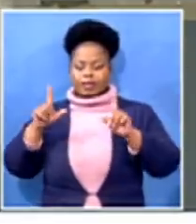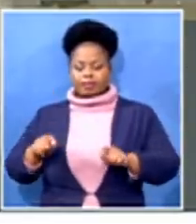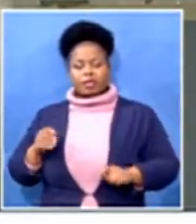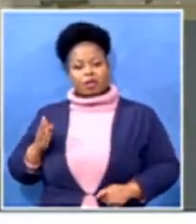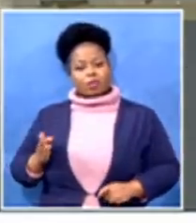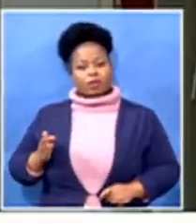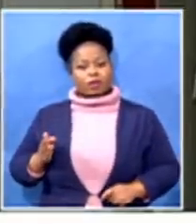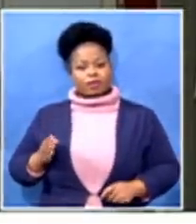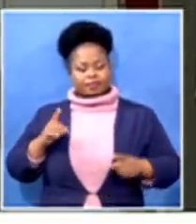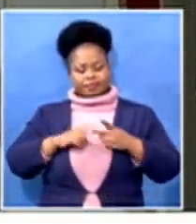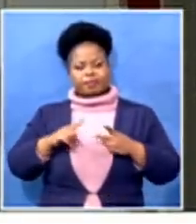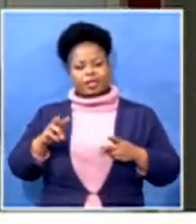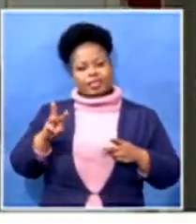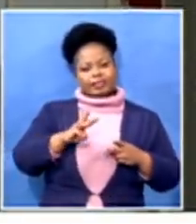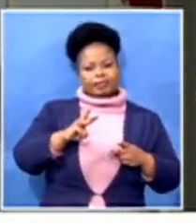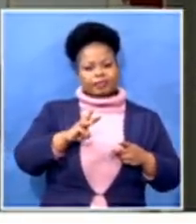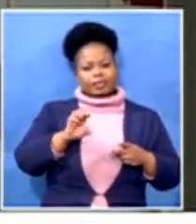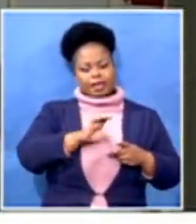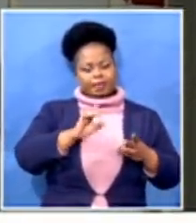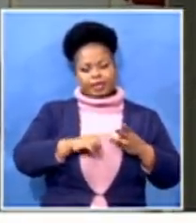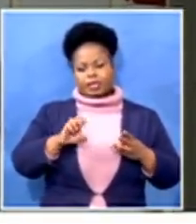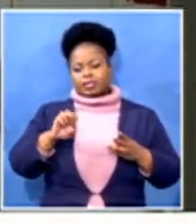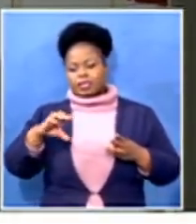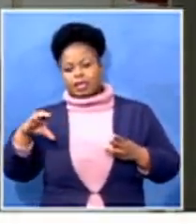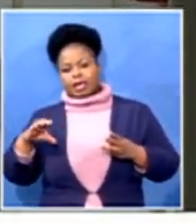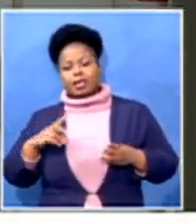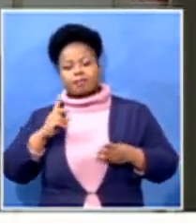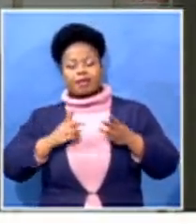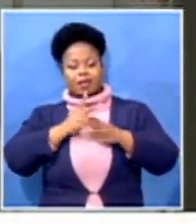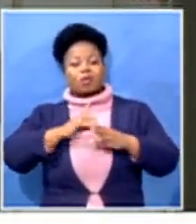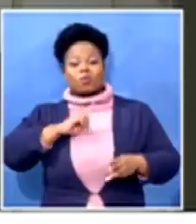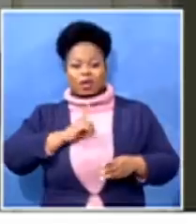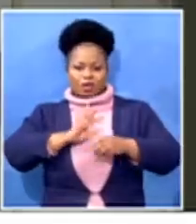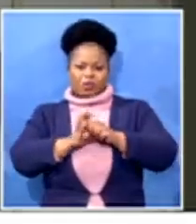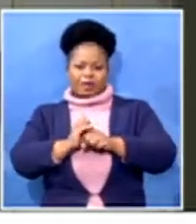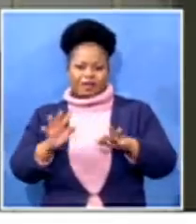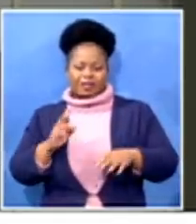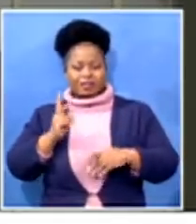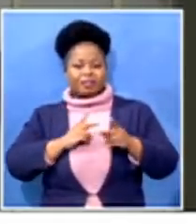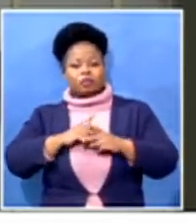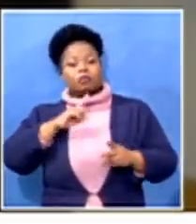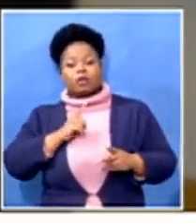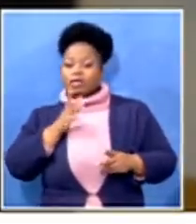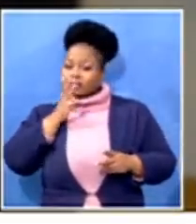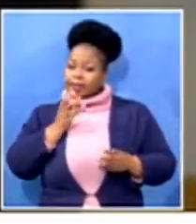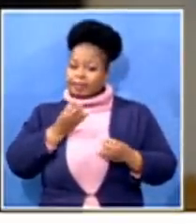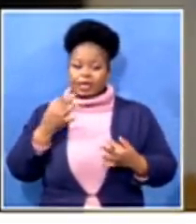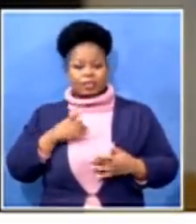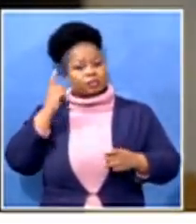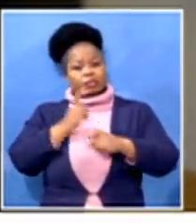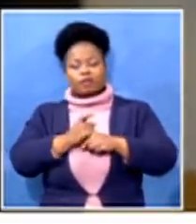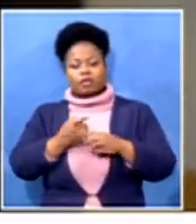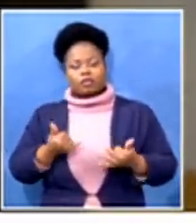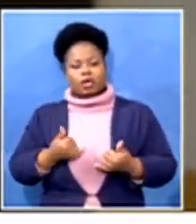and the East and the Western Cape, because of COVID, but also because of this, we're having a really tough time. Our colleagues are